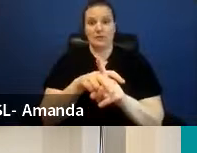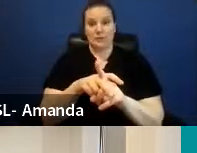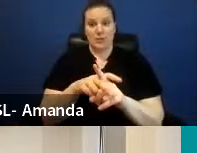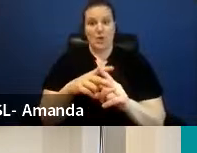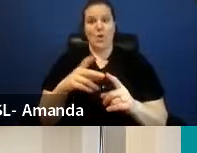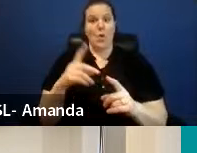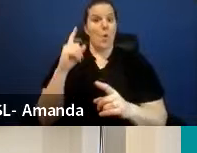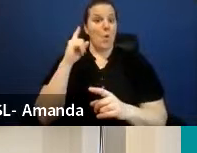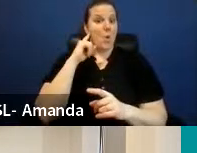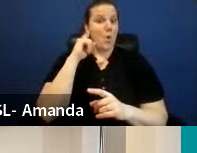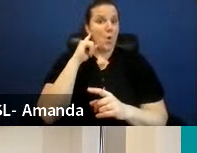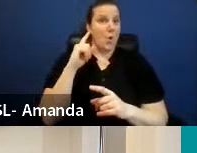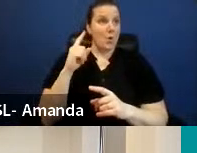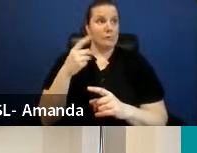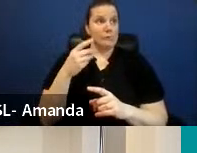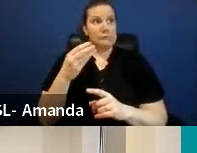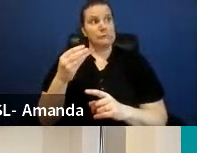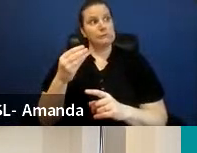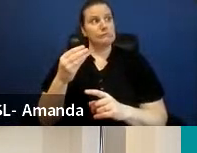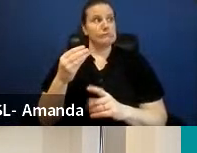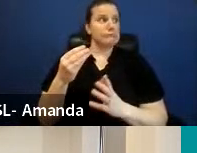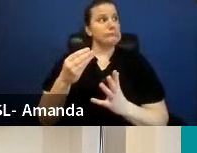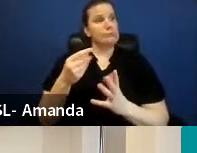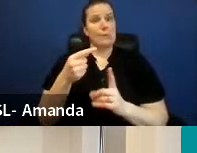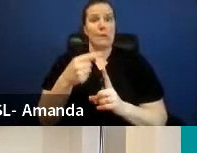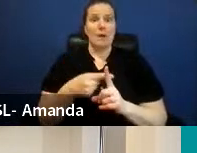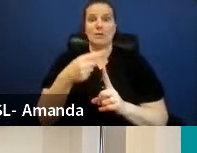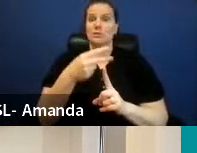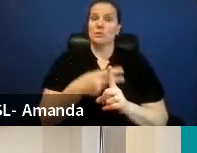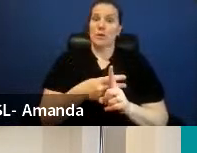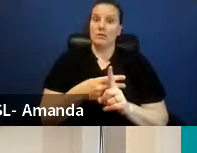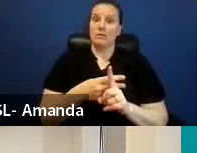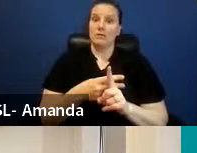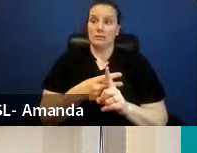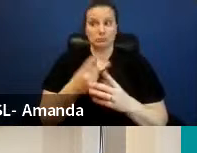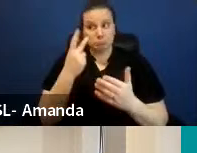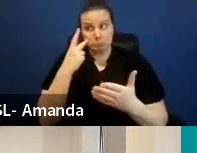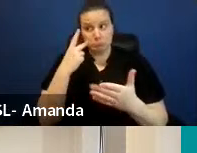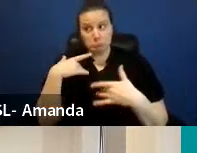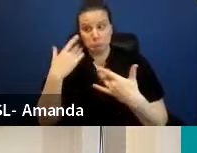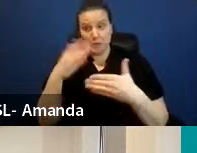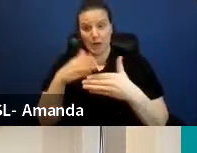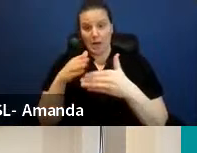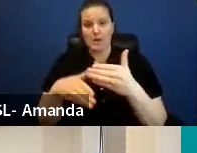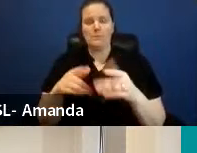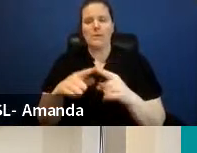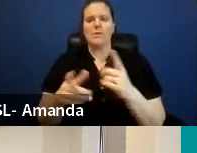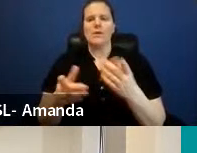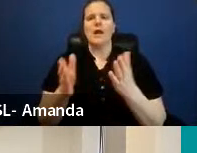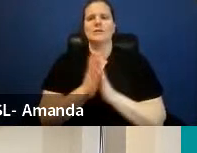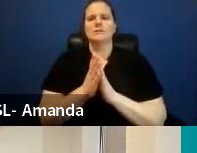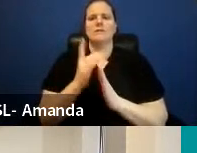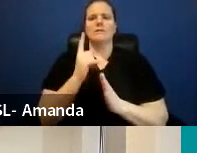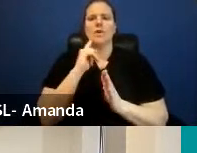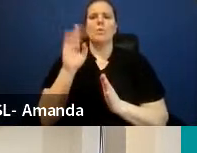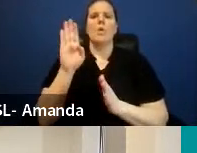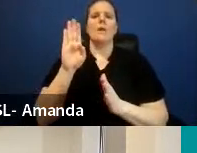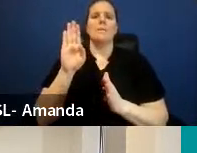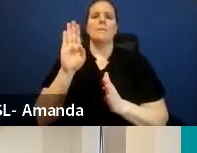to hear in the next probably month or two on the outcome of that, but we're asking for $1.5